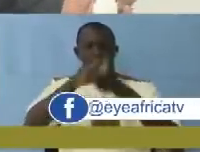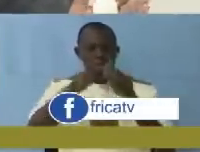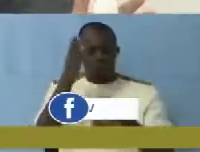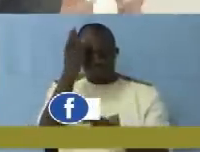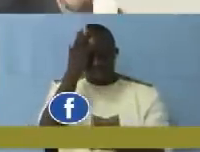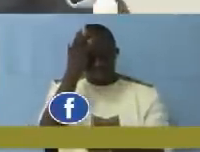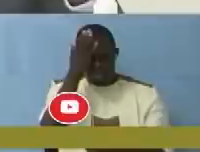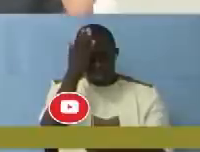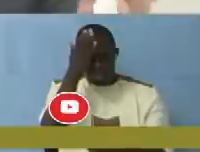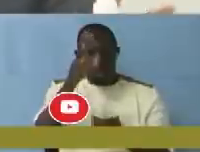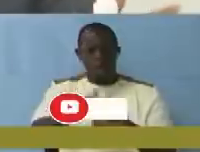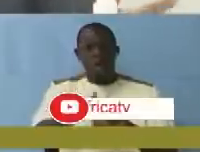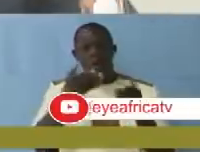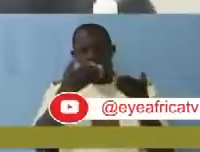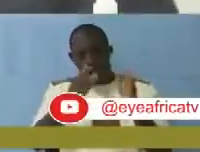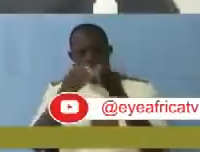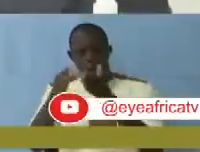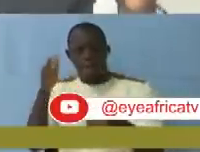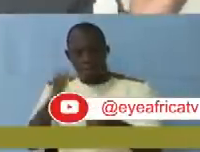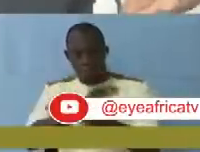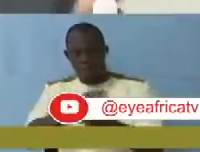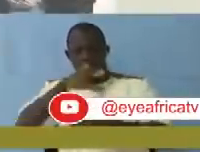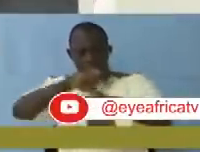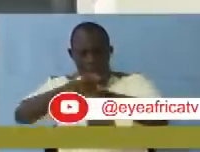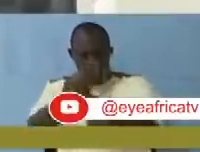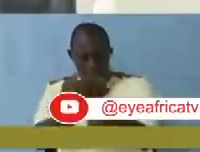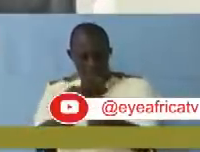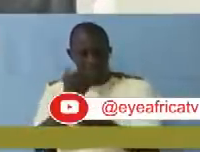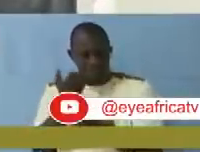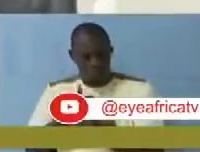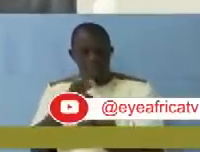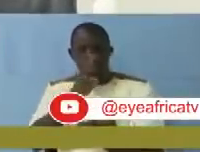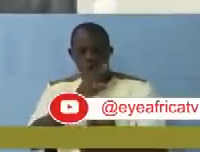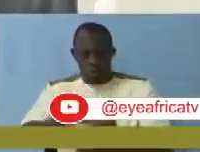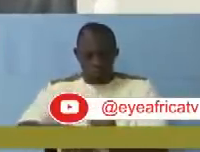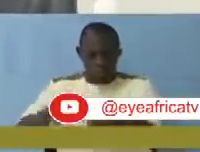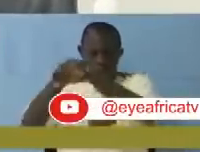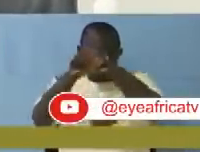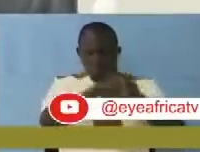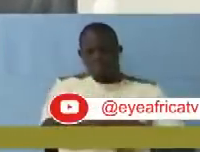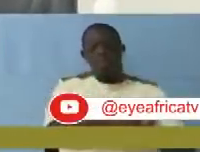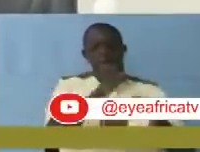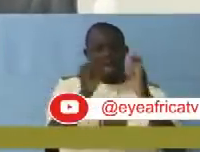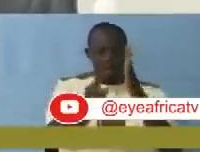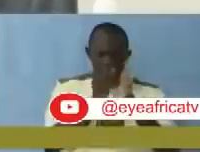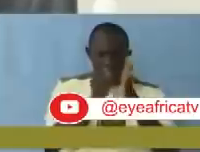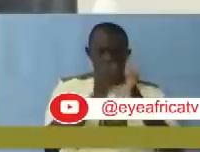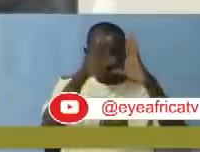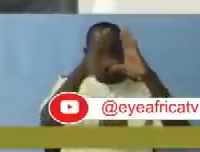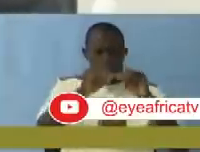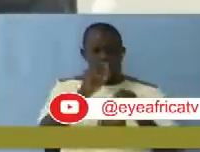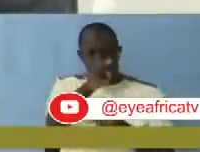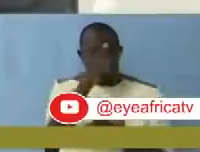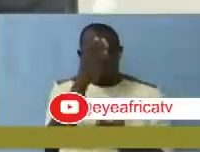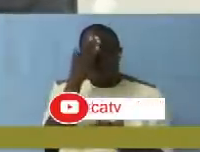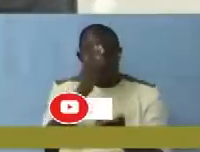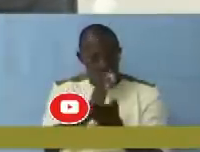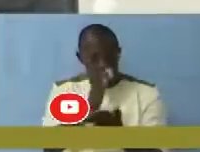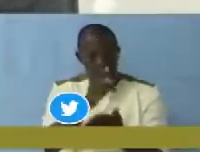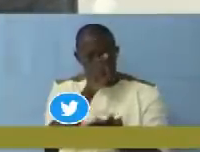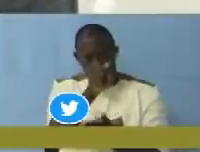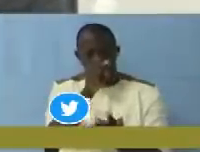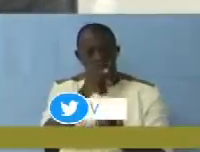the fact that the procedure was arrested people are brought to investigations because you know you are the one at